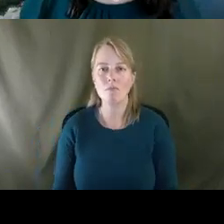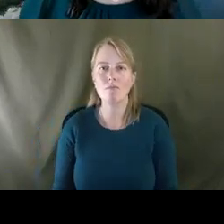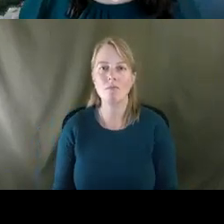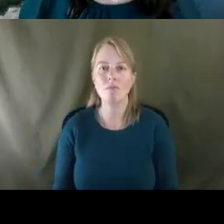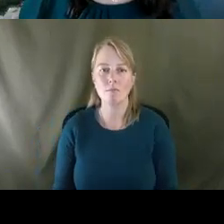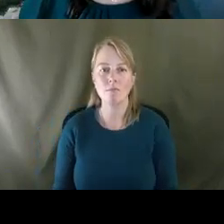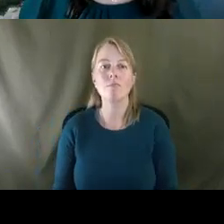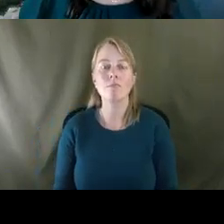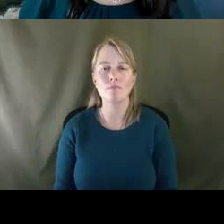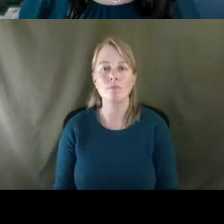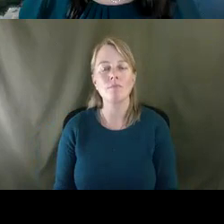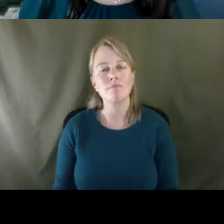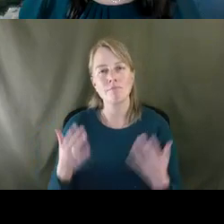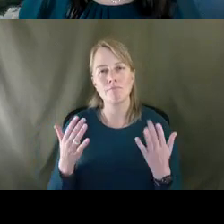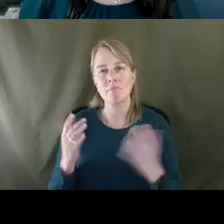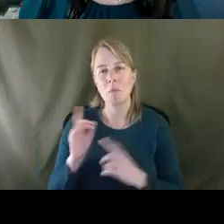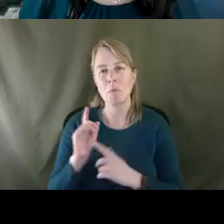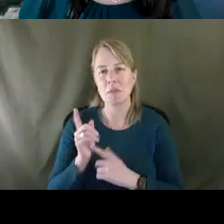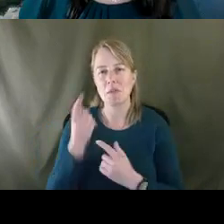Give everybody just a second to answer.